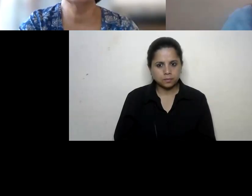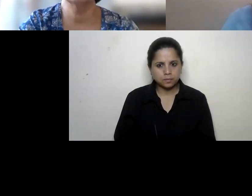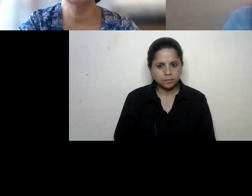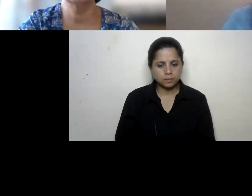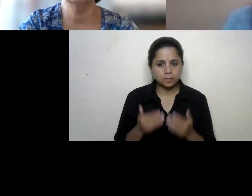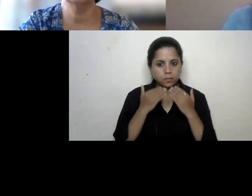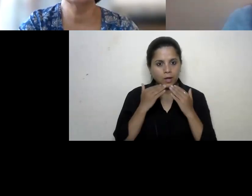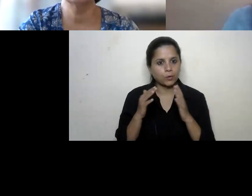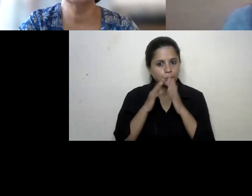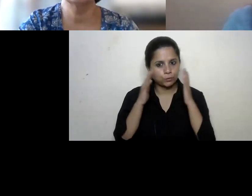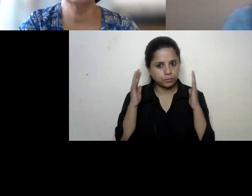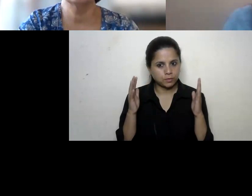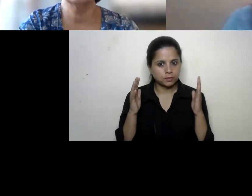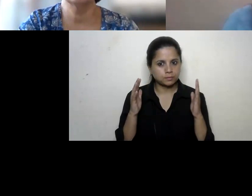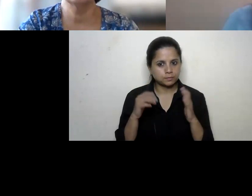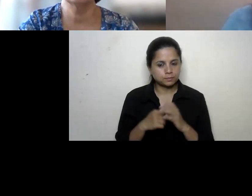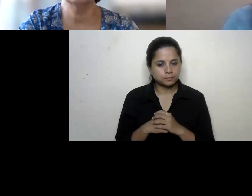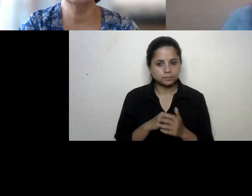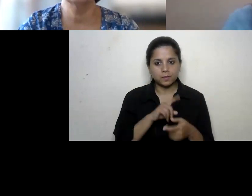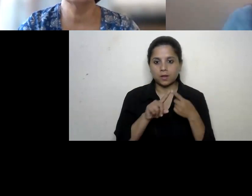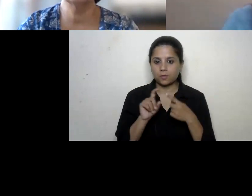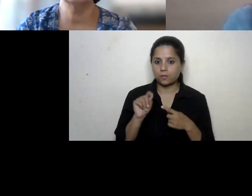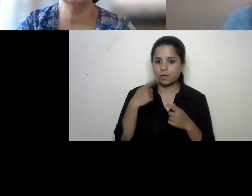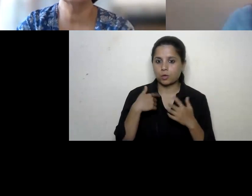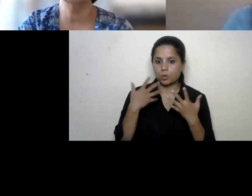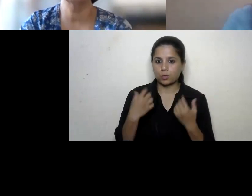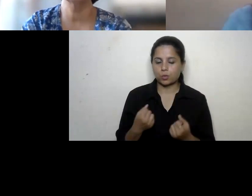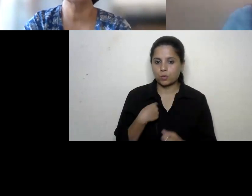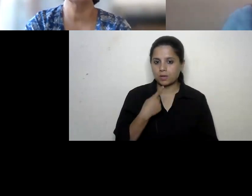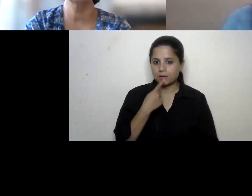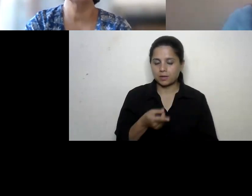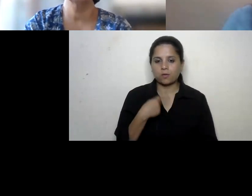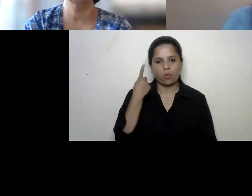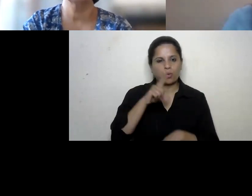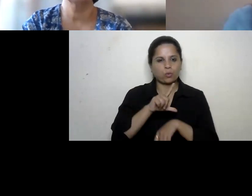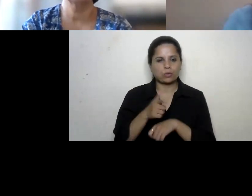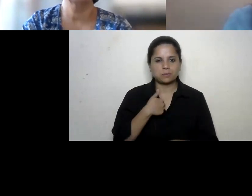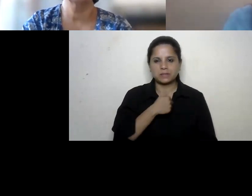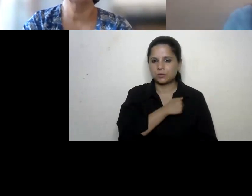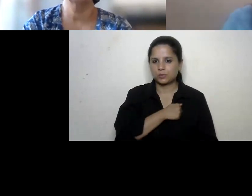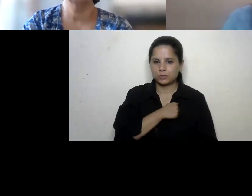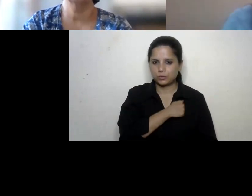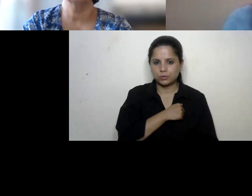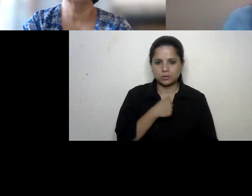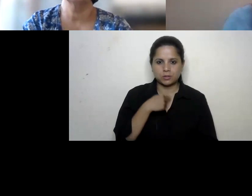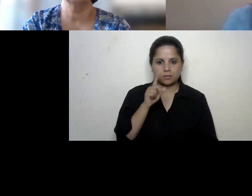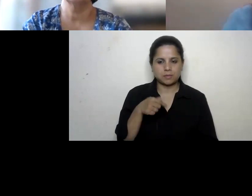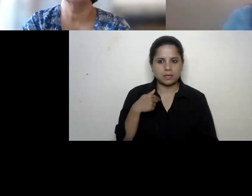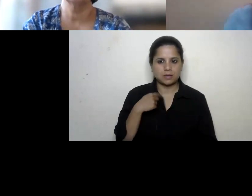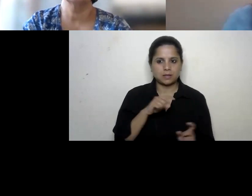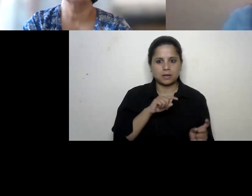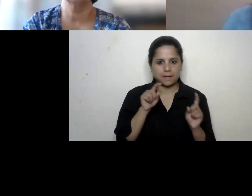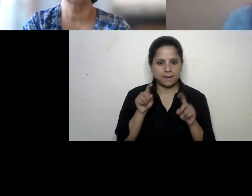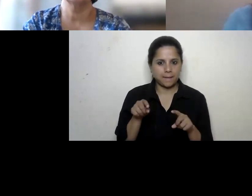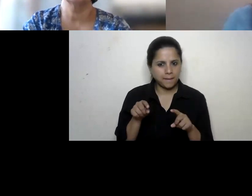Thank you very much. First of all, let me apologize for the delay. I was supposed to join